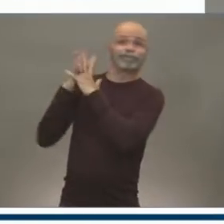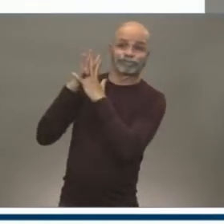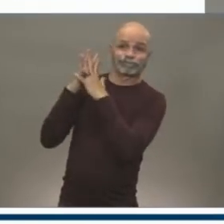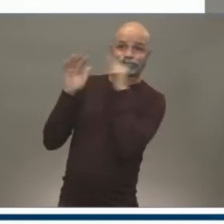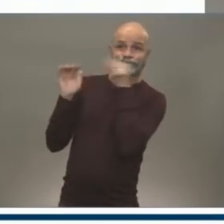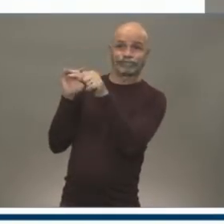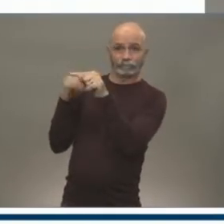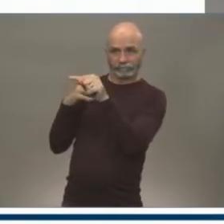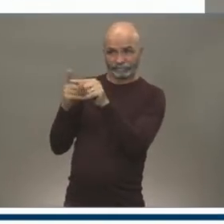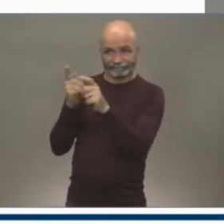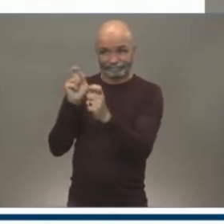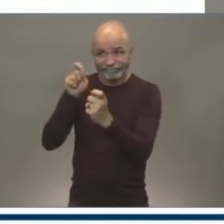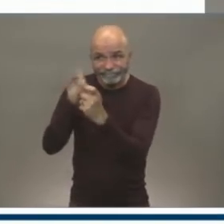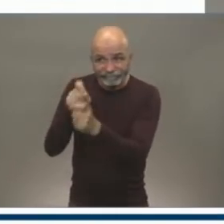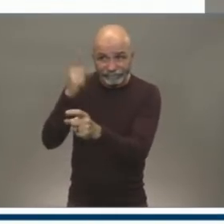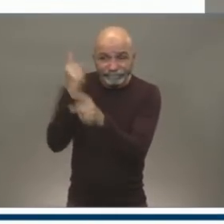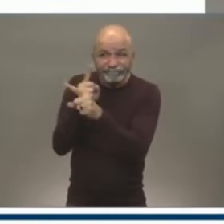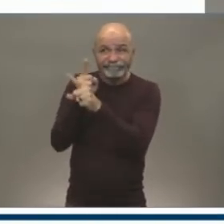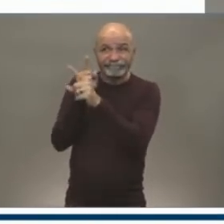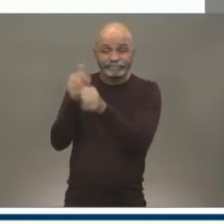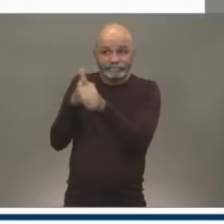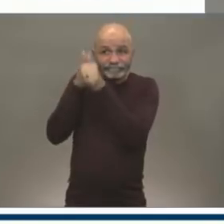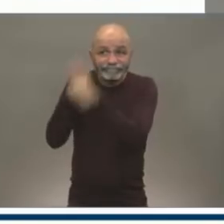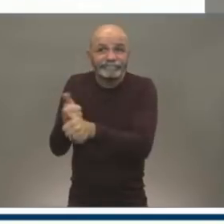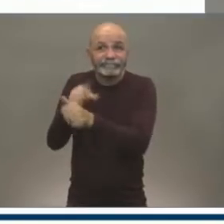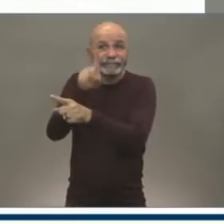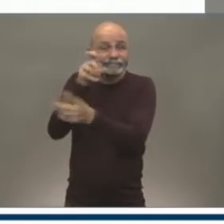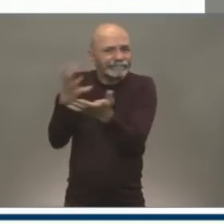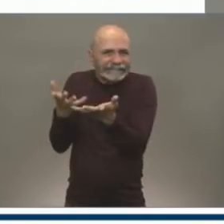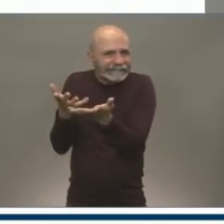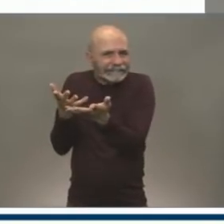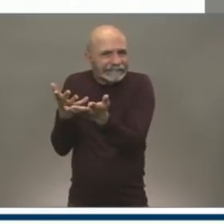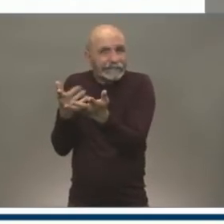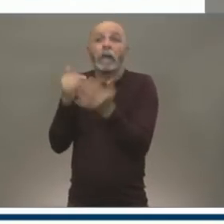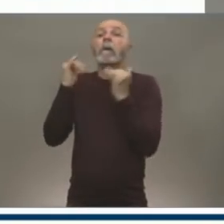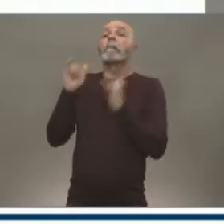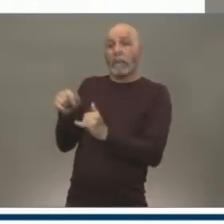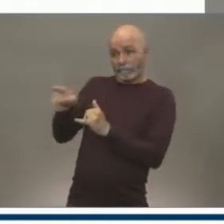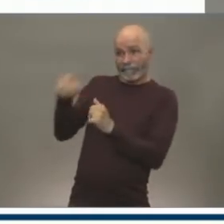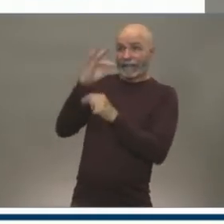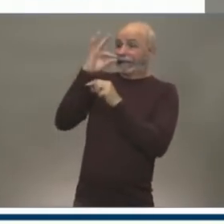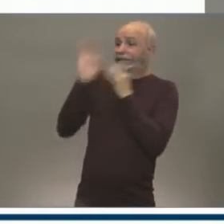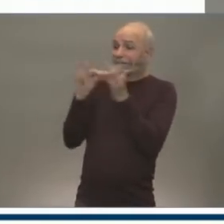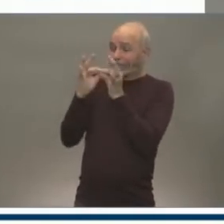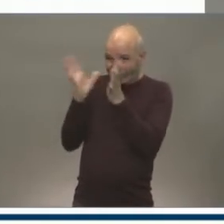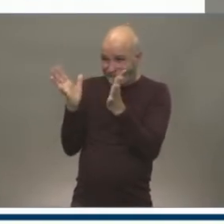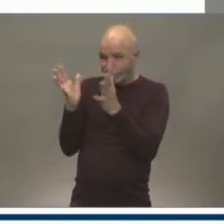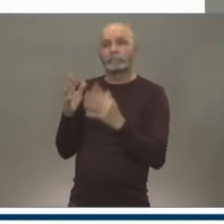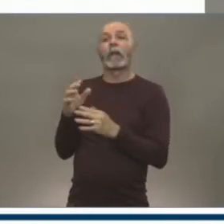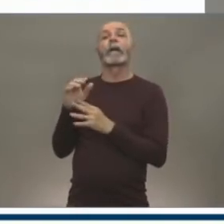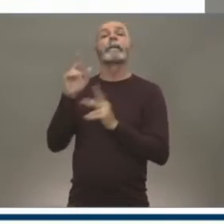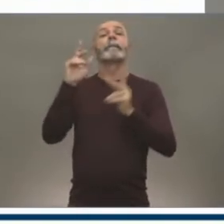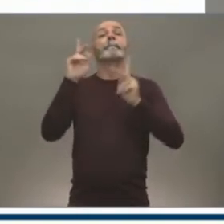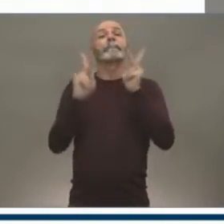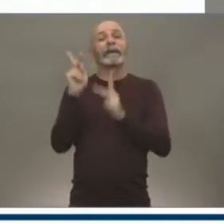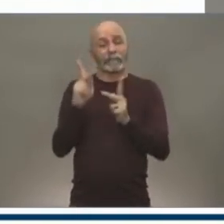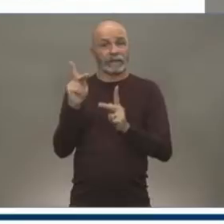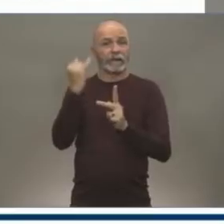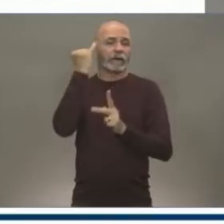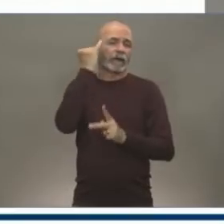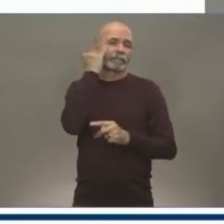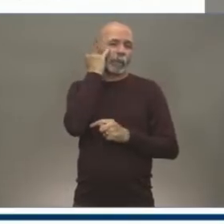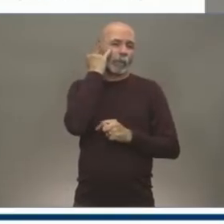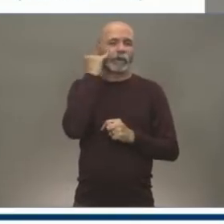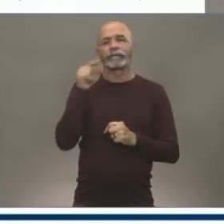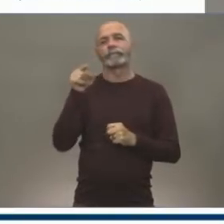rapid point-of-care tests do not replace the need for a standard test. So if you are, as I talked about earlier, if you're